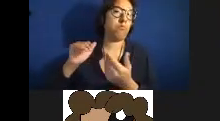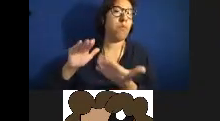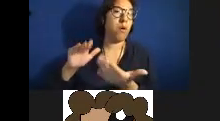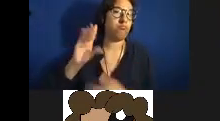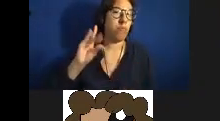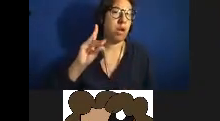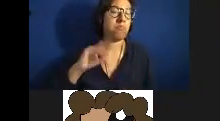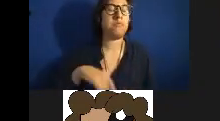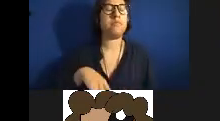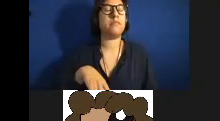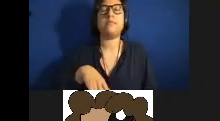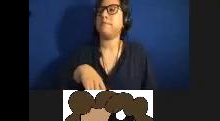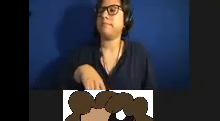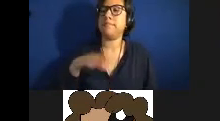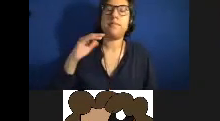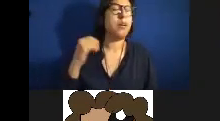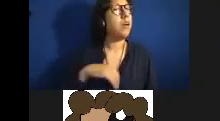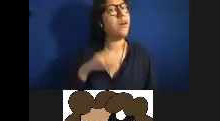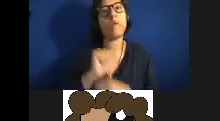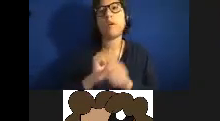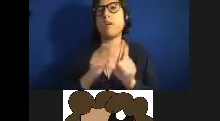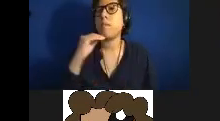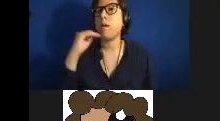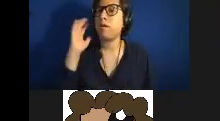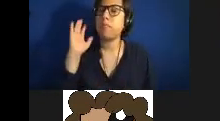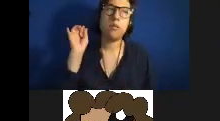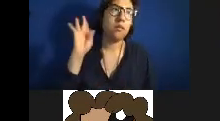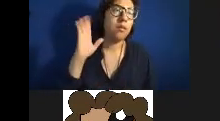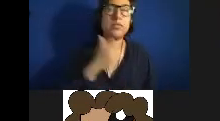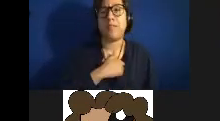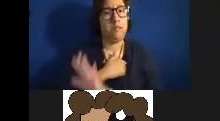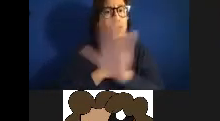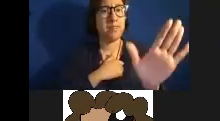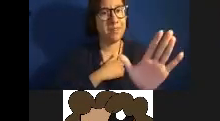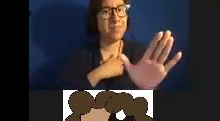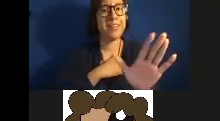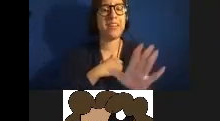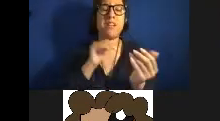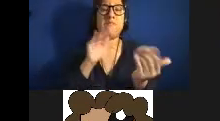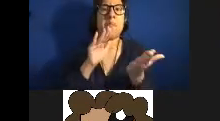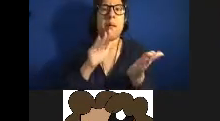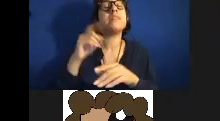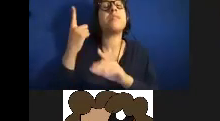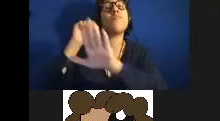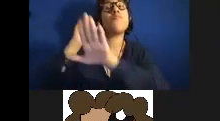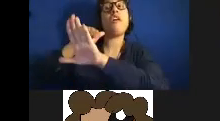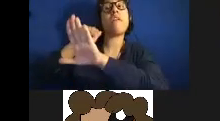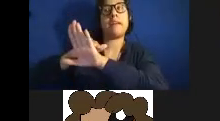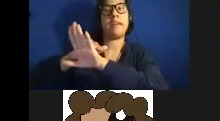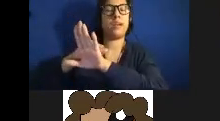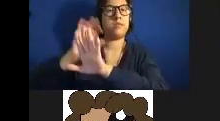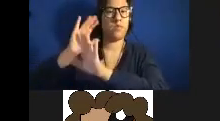one of the boys working from home life is something else. Sorry, y'all. Someone is literally knocking on my door. So you know what? I'm going to ask